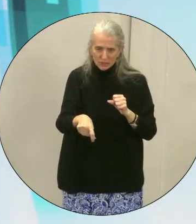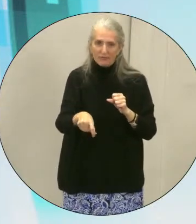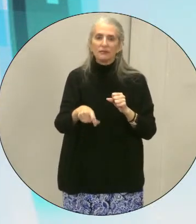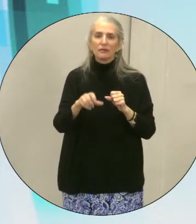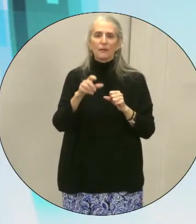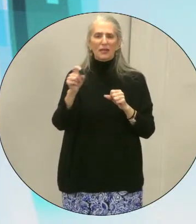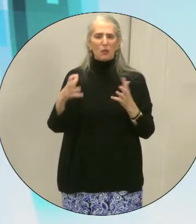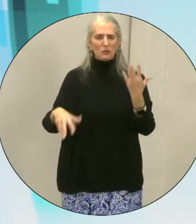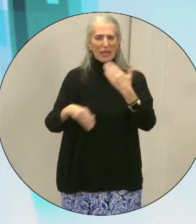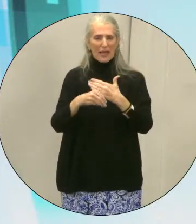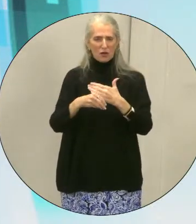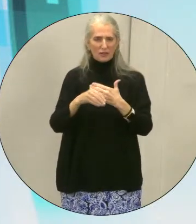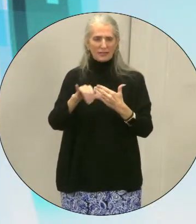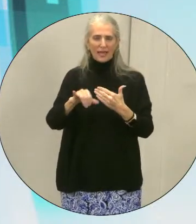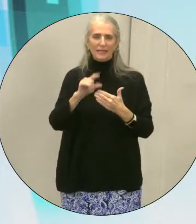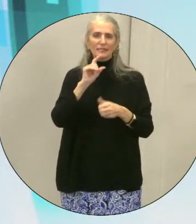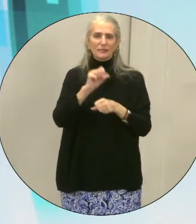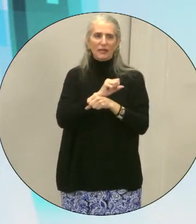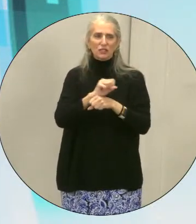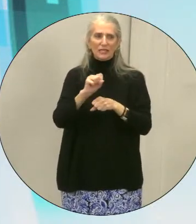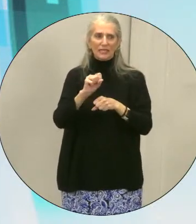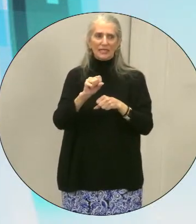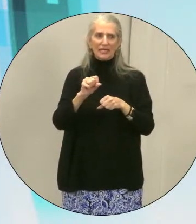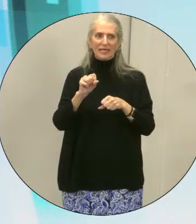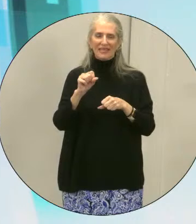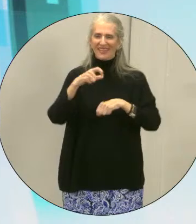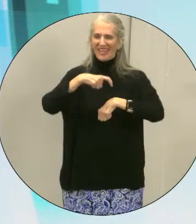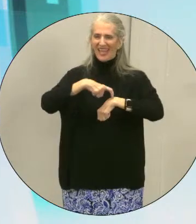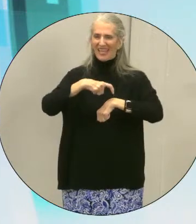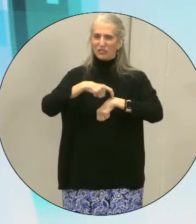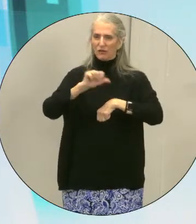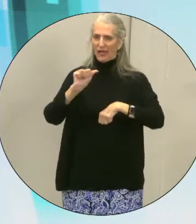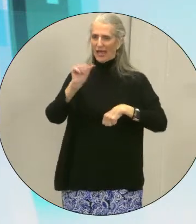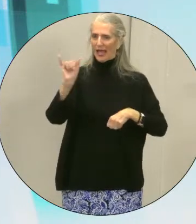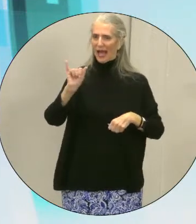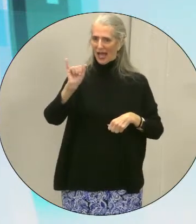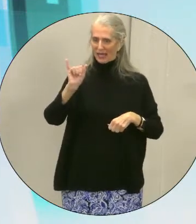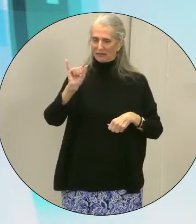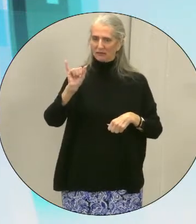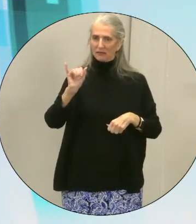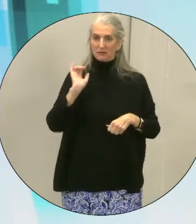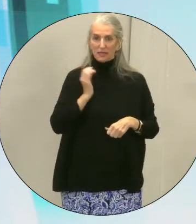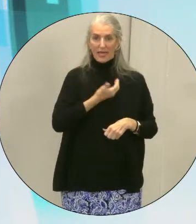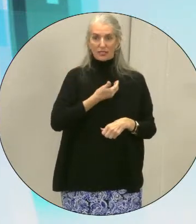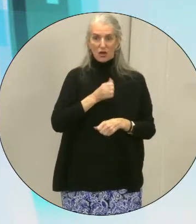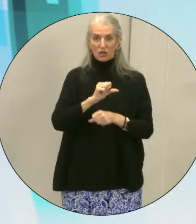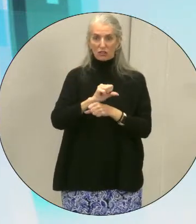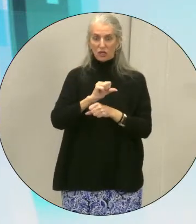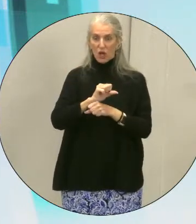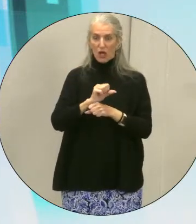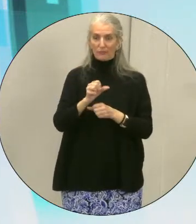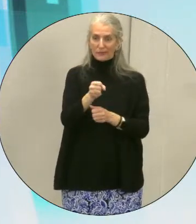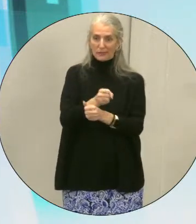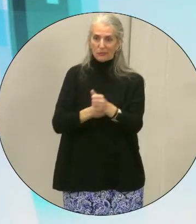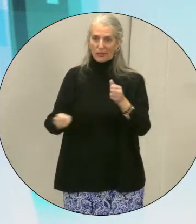that, especially in the age of AI and our job displacement. Human creativity